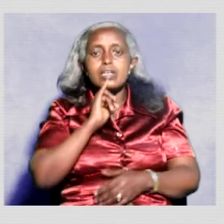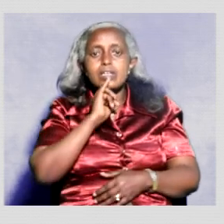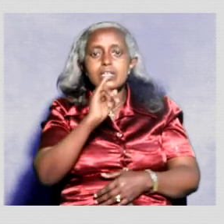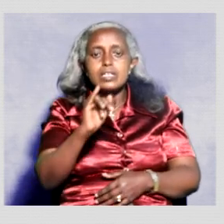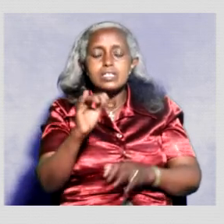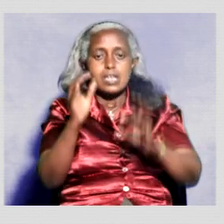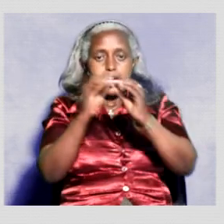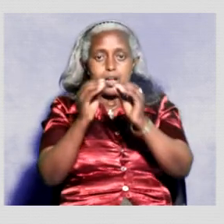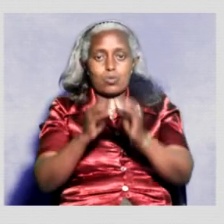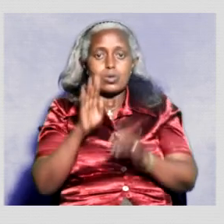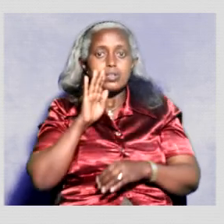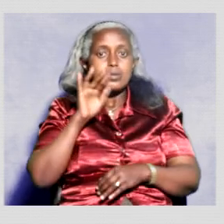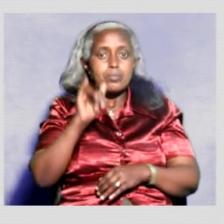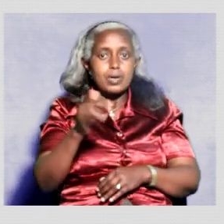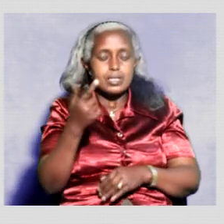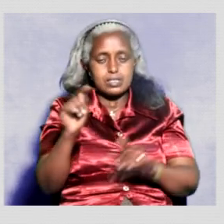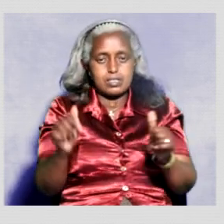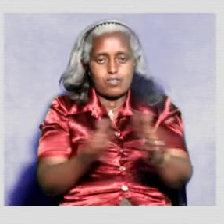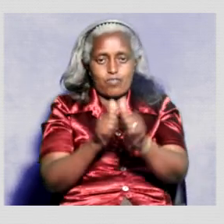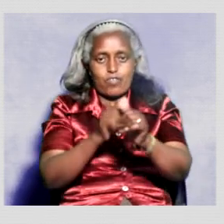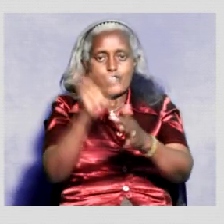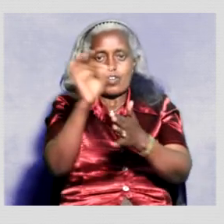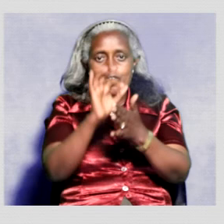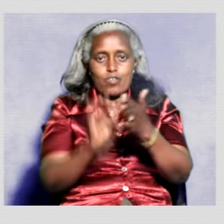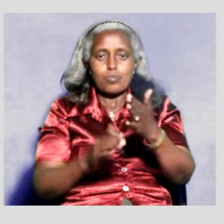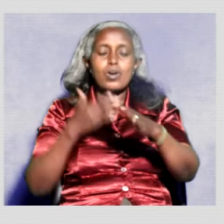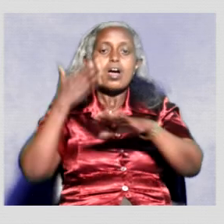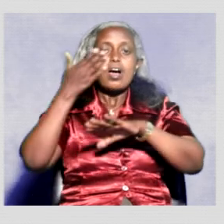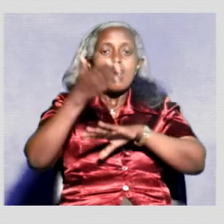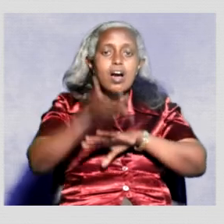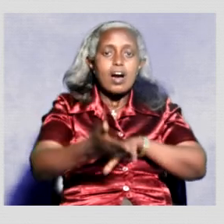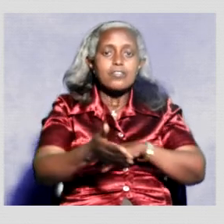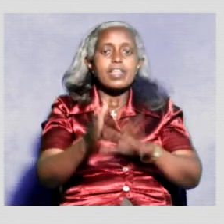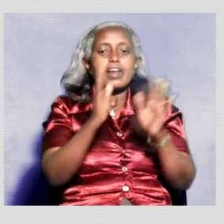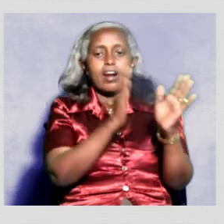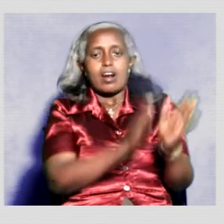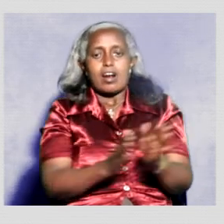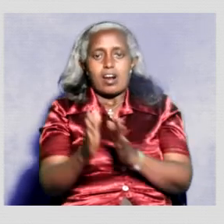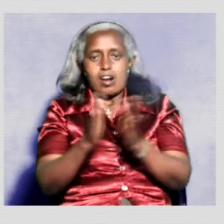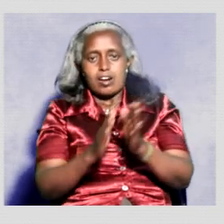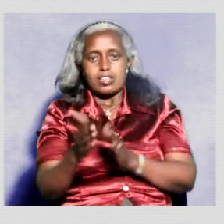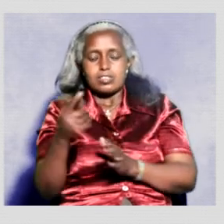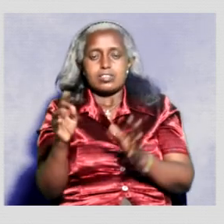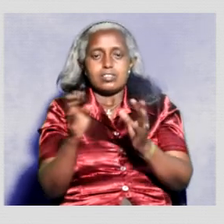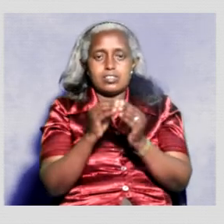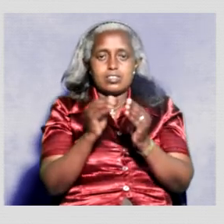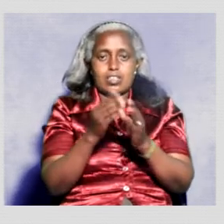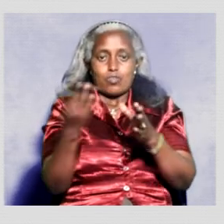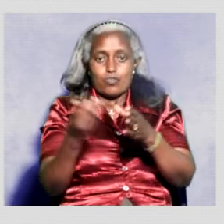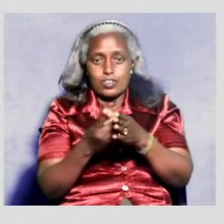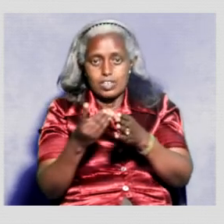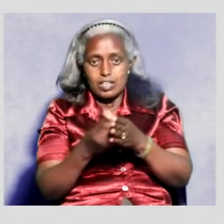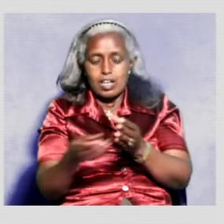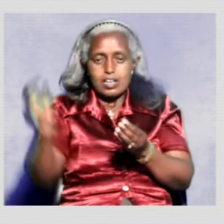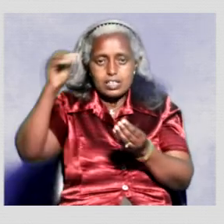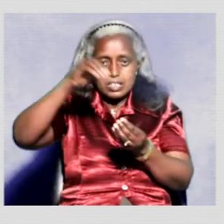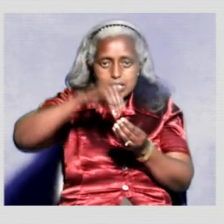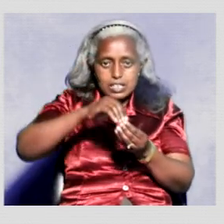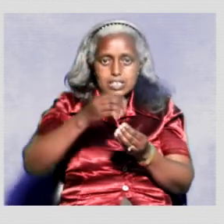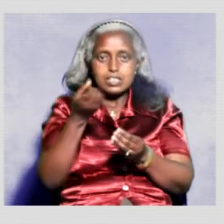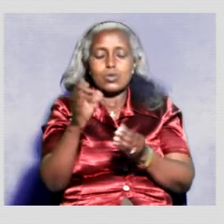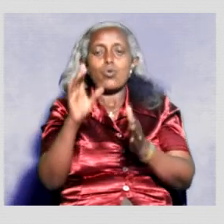is calculated by the following formula: after arranging the set of data in increasing